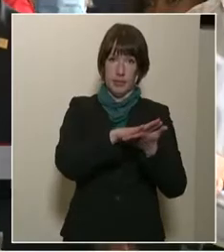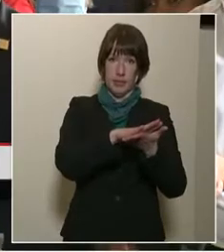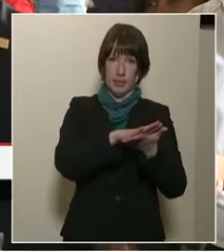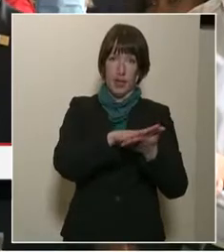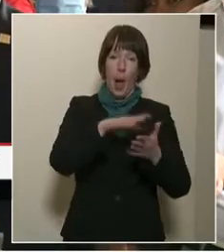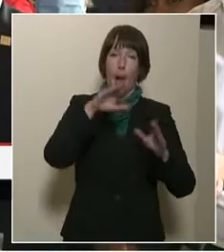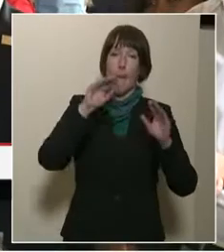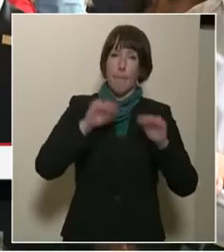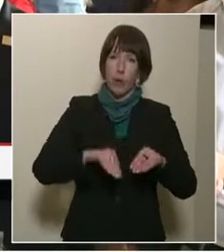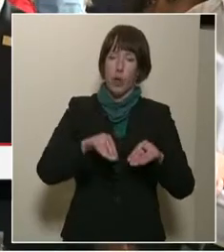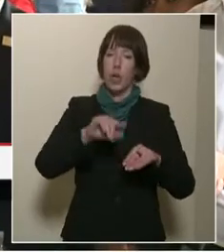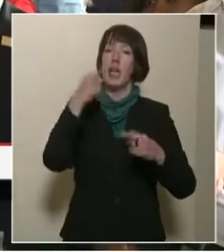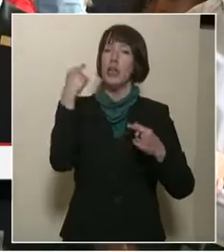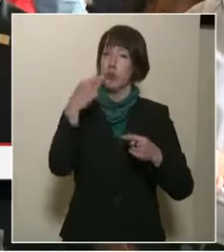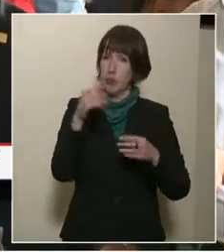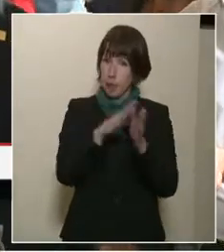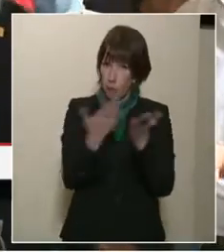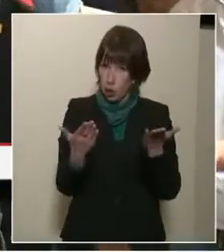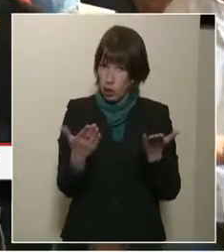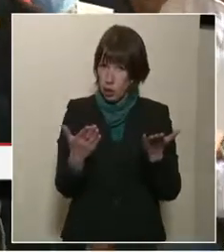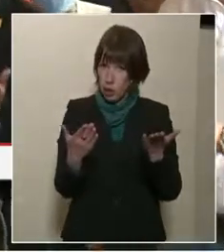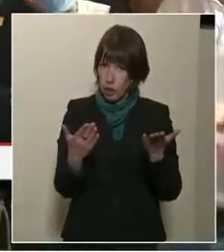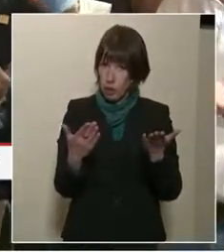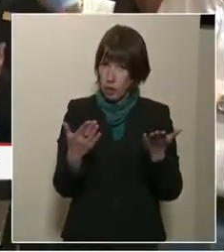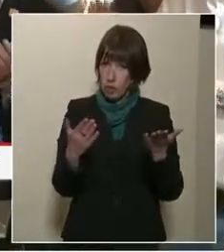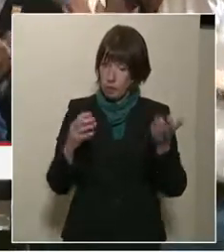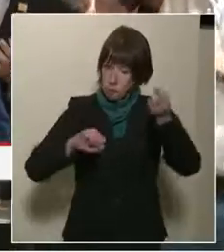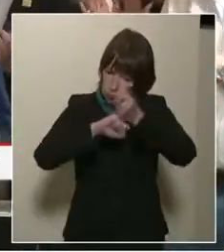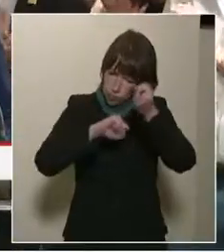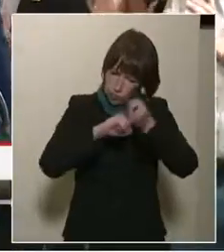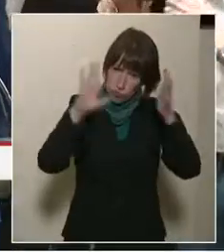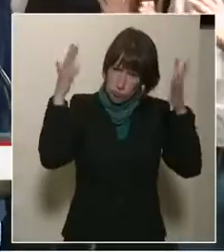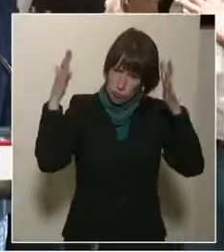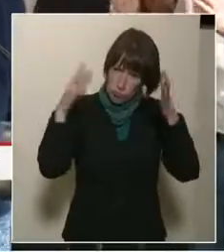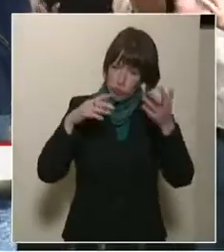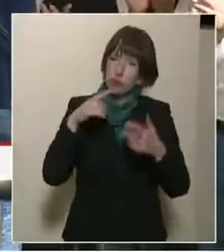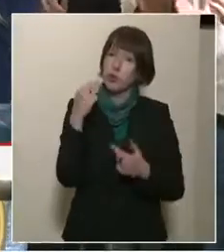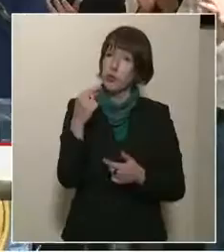Book, right? Give it up for the Green Book.